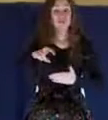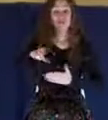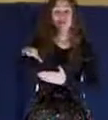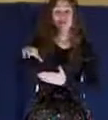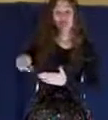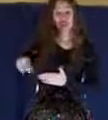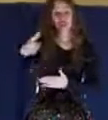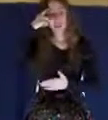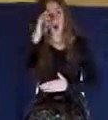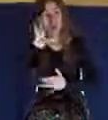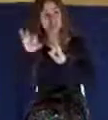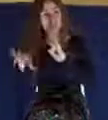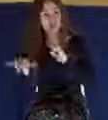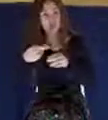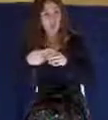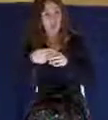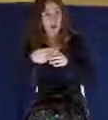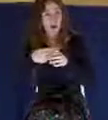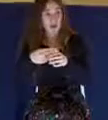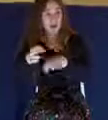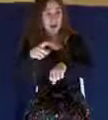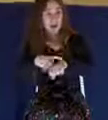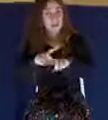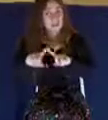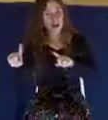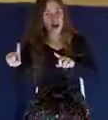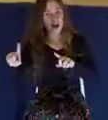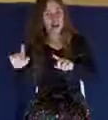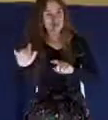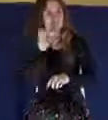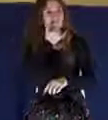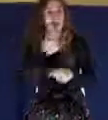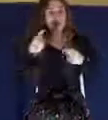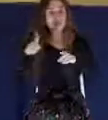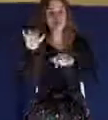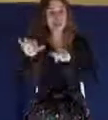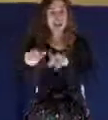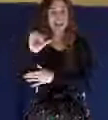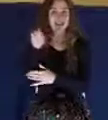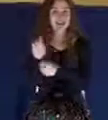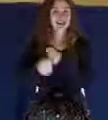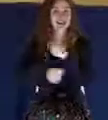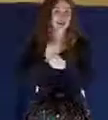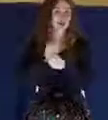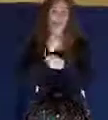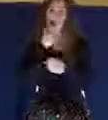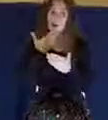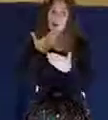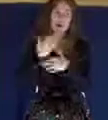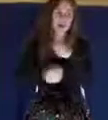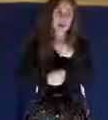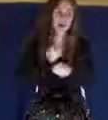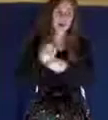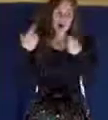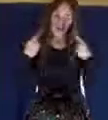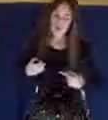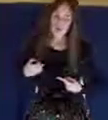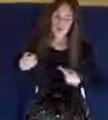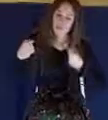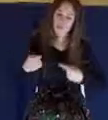staying there for 10 years. And they were not good years. It's safe to say that Naomi